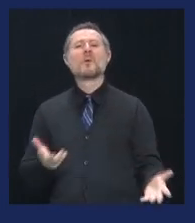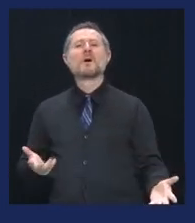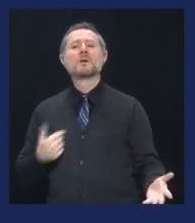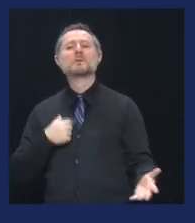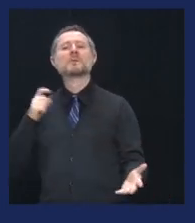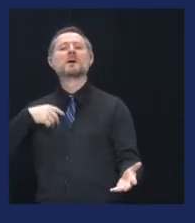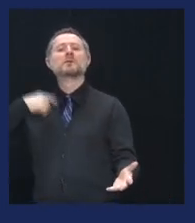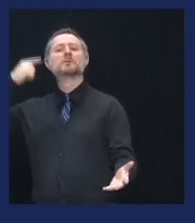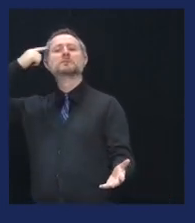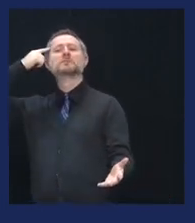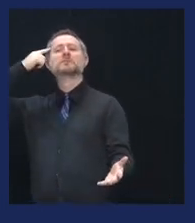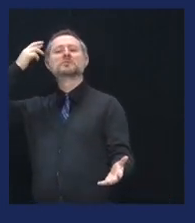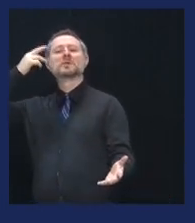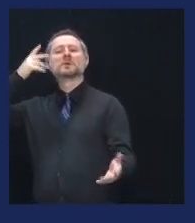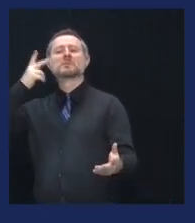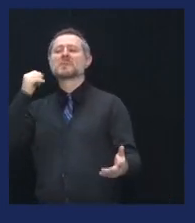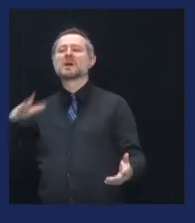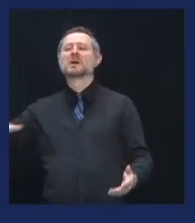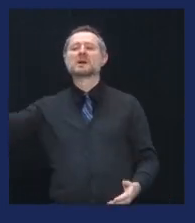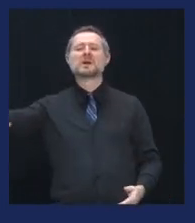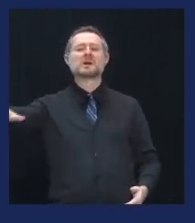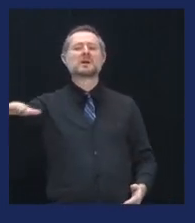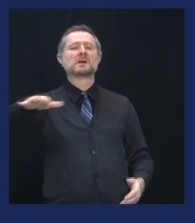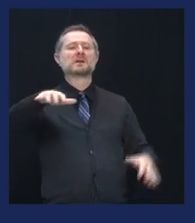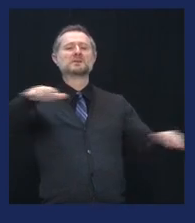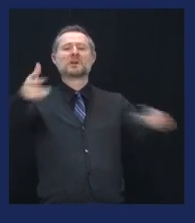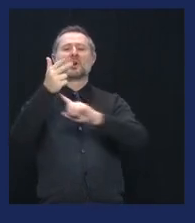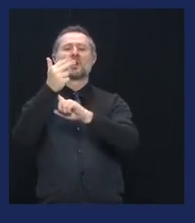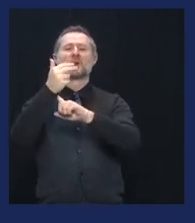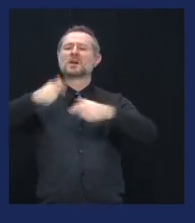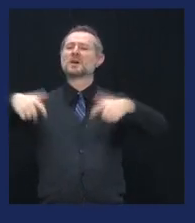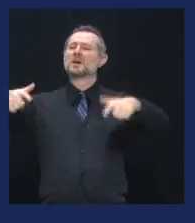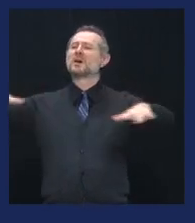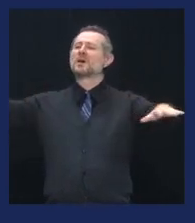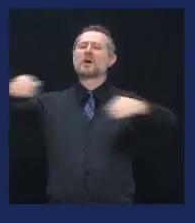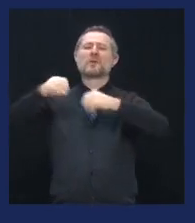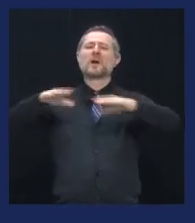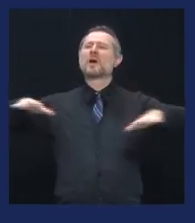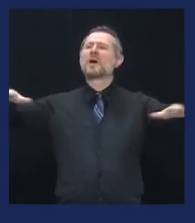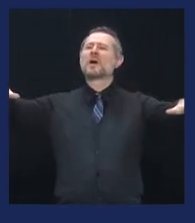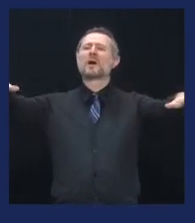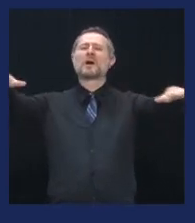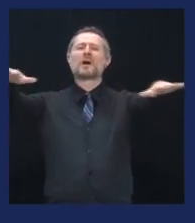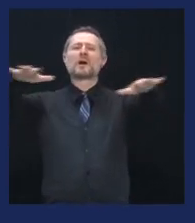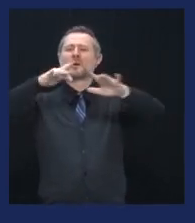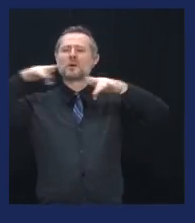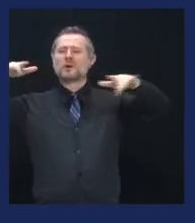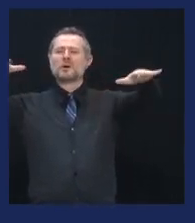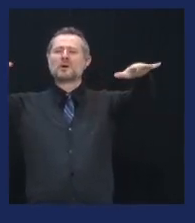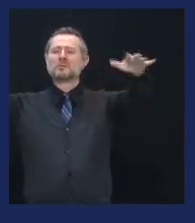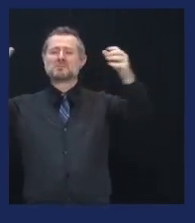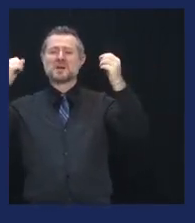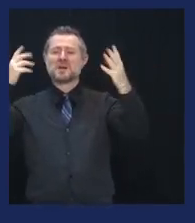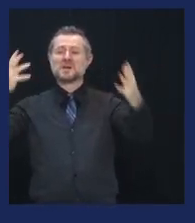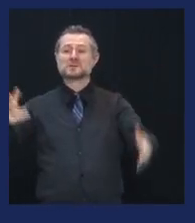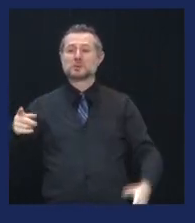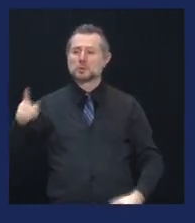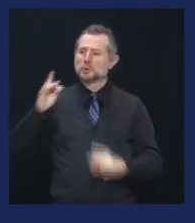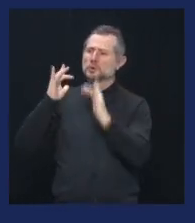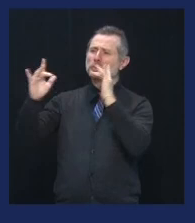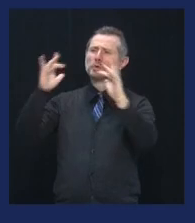hotel and office space as a side effect of COVID. These underutilized spaces